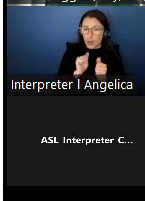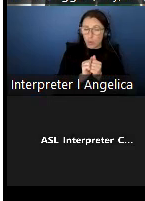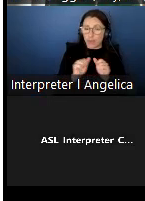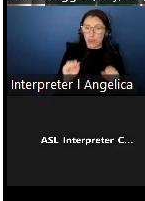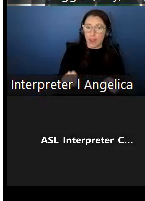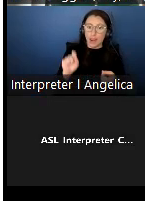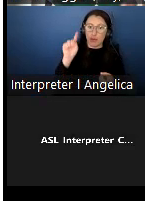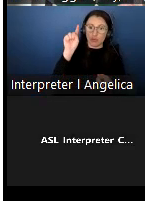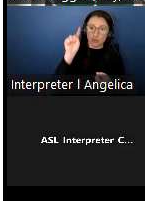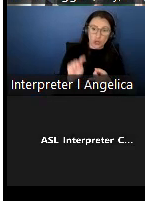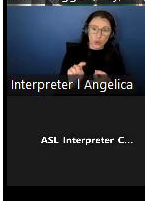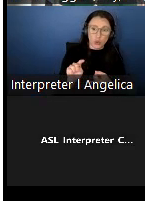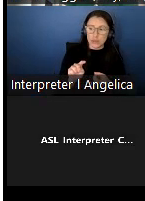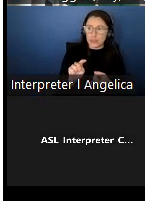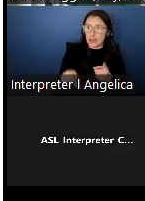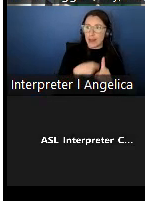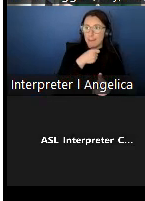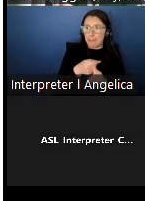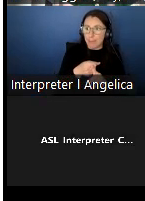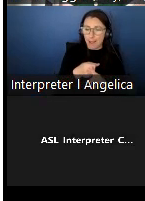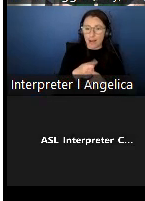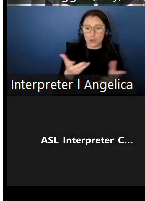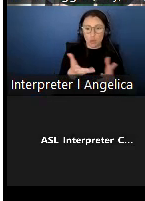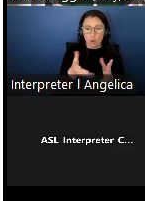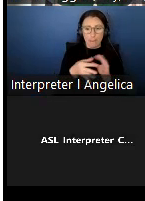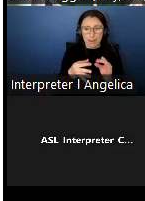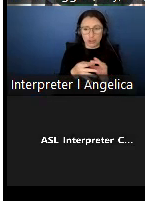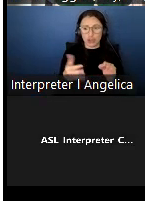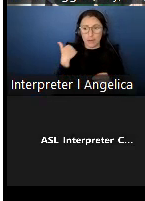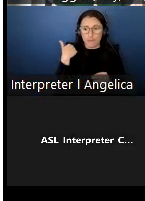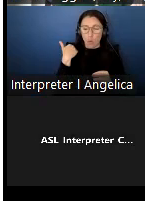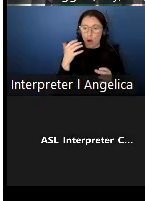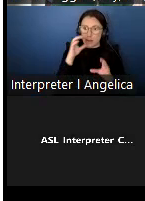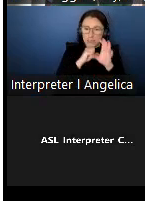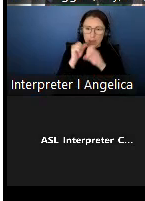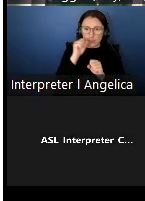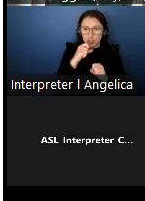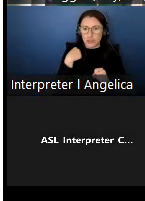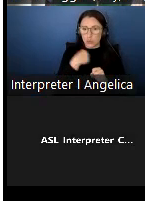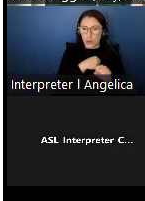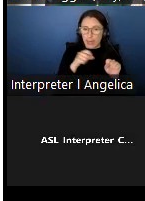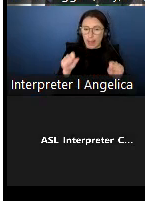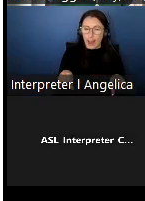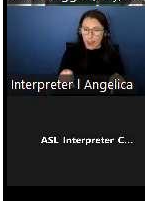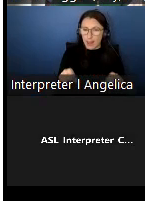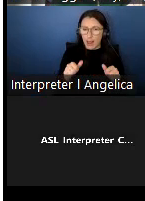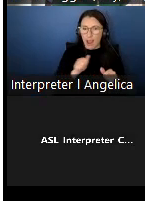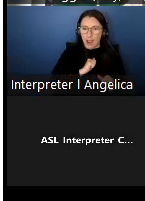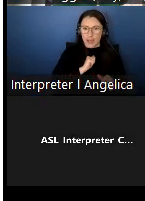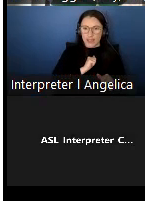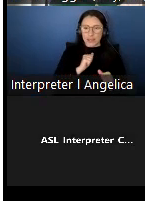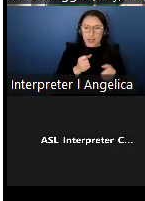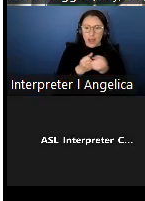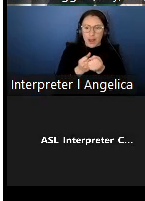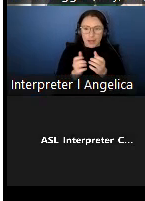reduce the impact, like you mentioned earlier, about the assumptions that we can make as advocates and sometimes incorrectly